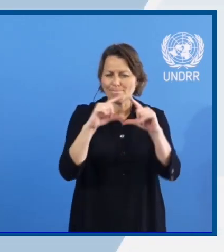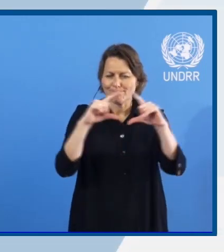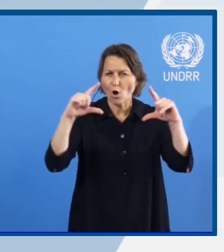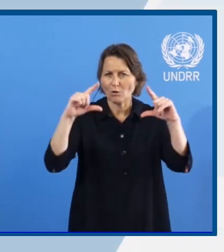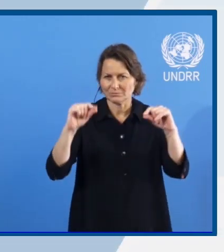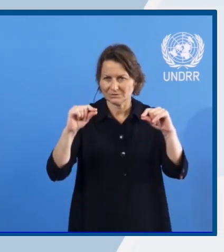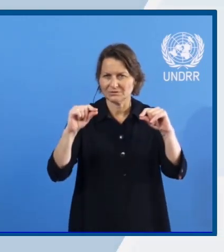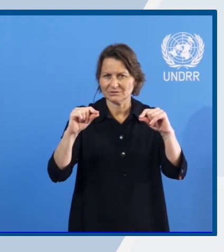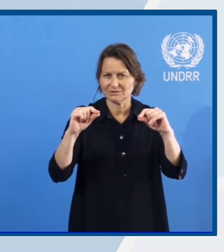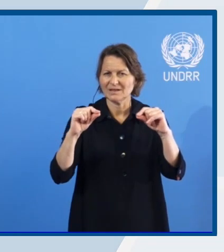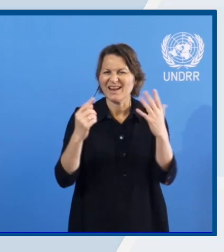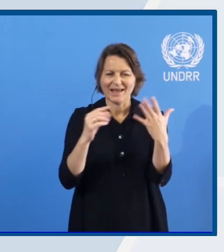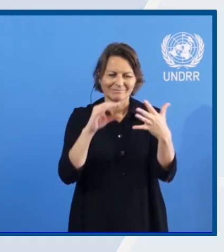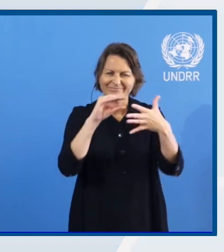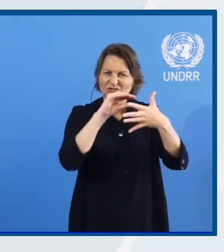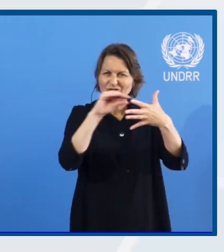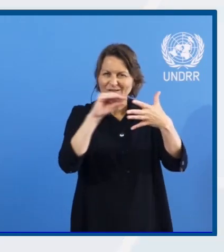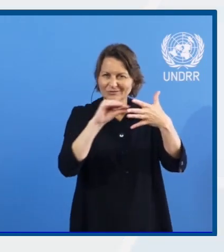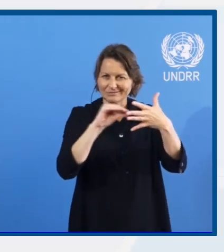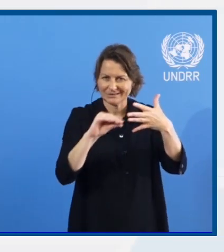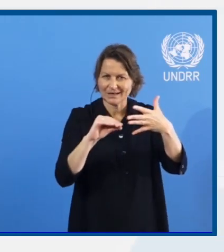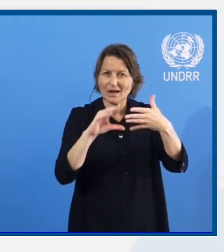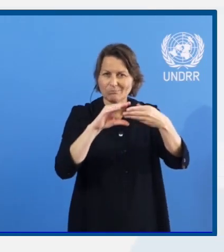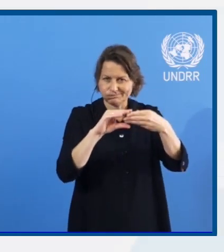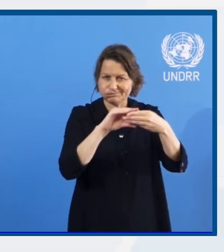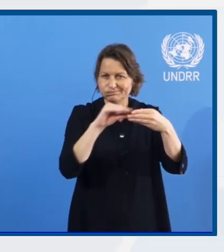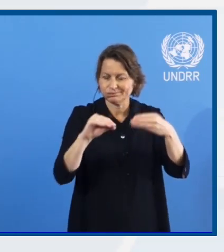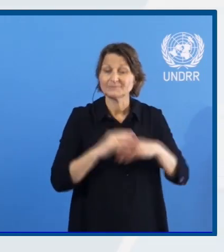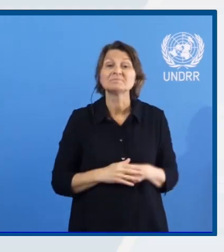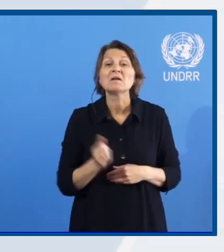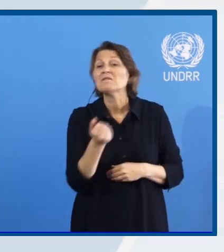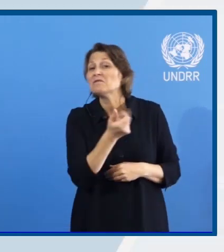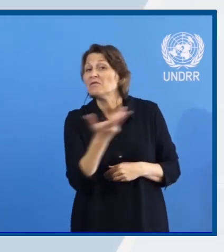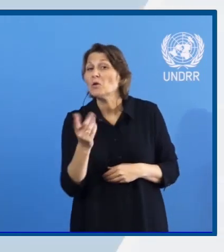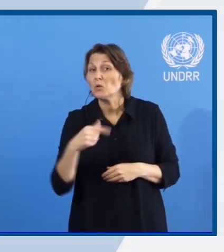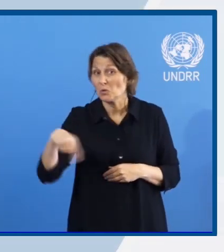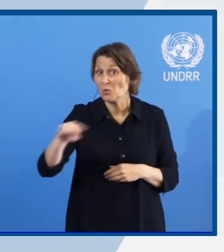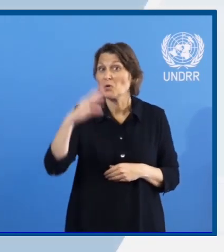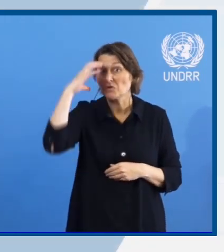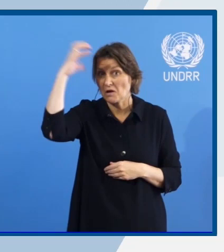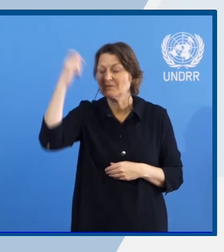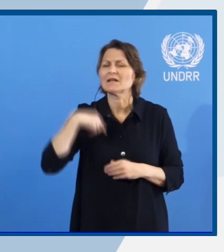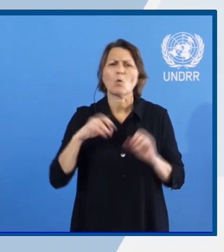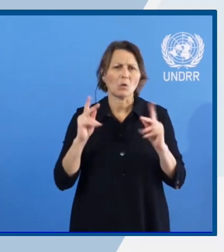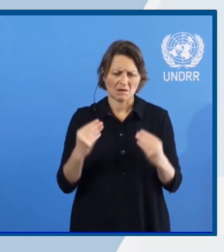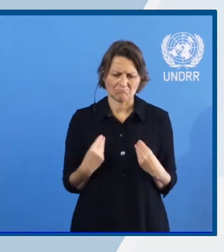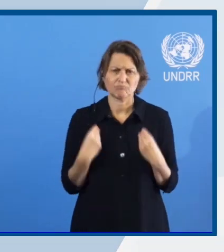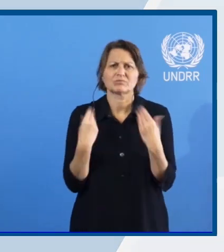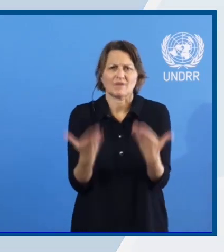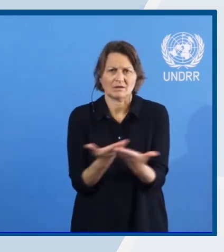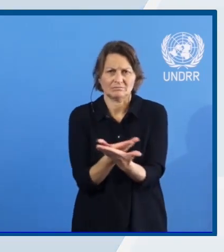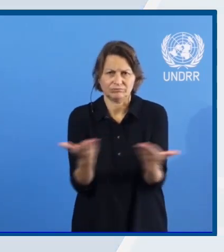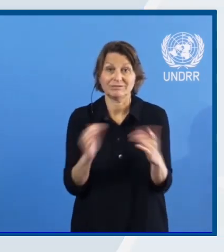and there are a number of governments that have already issued Sdg Bonds, and the government of Indonesia, by the